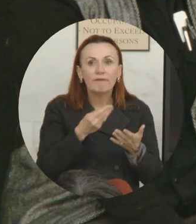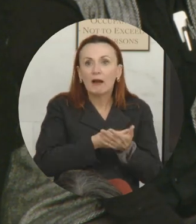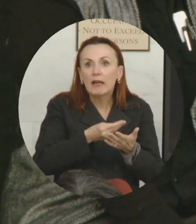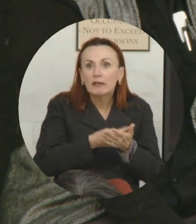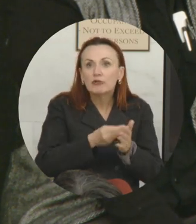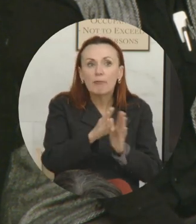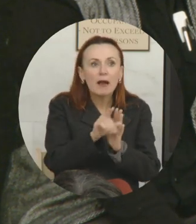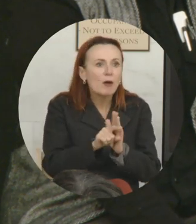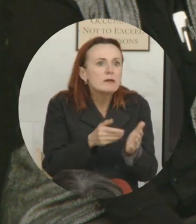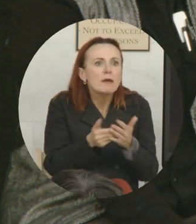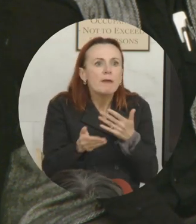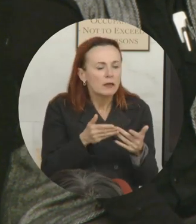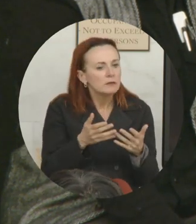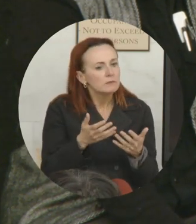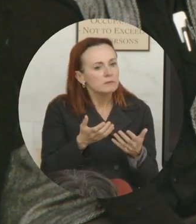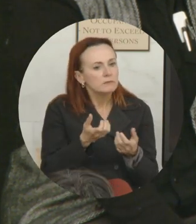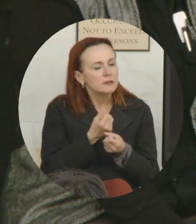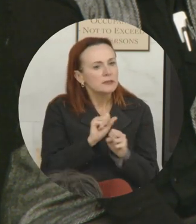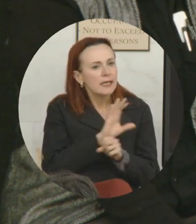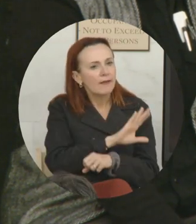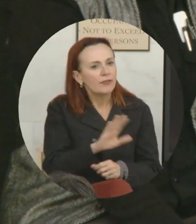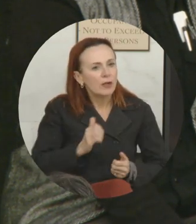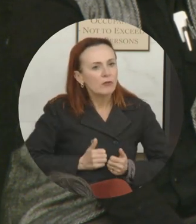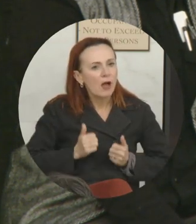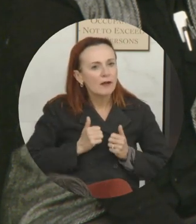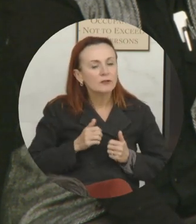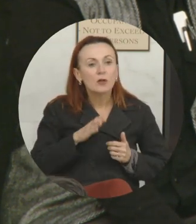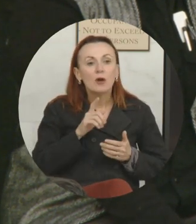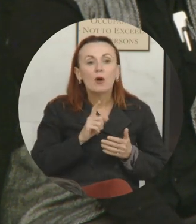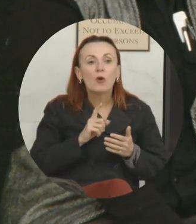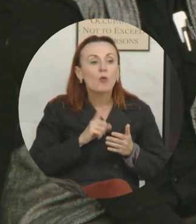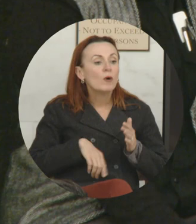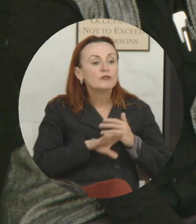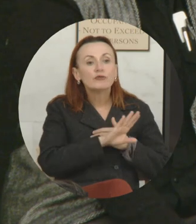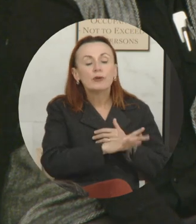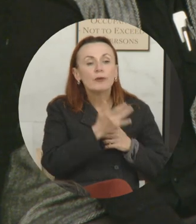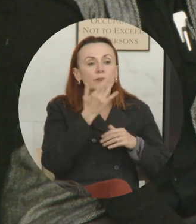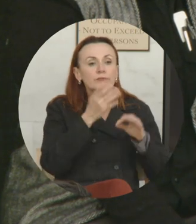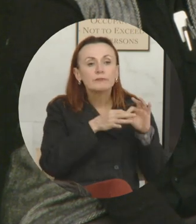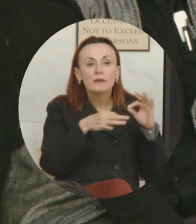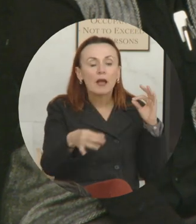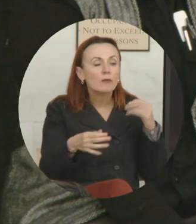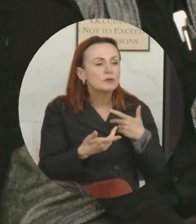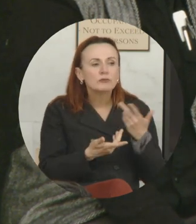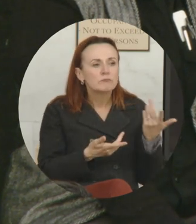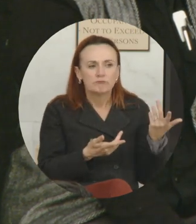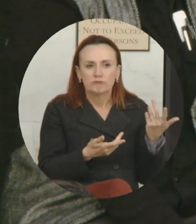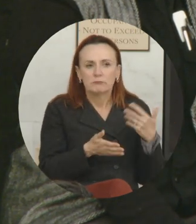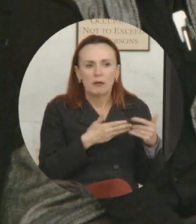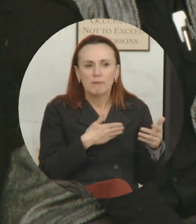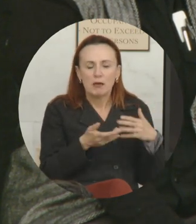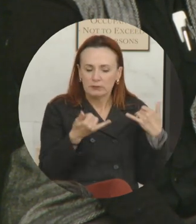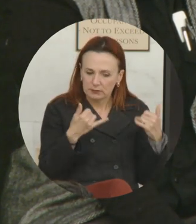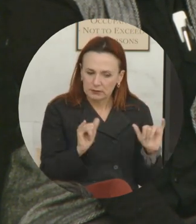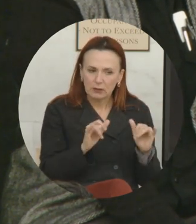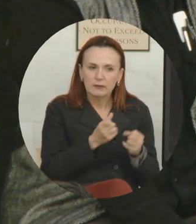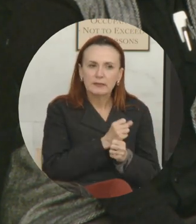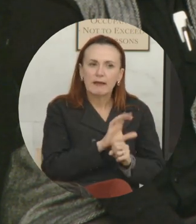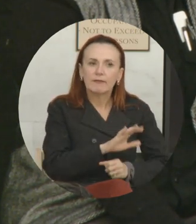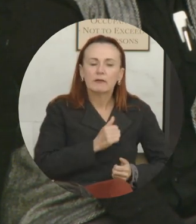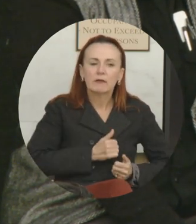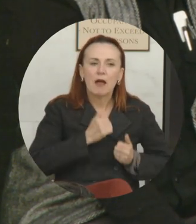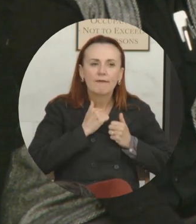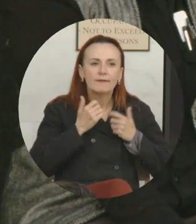financial background or which language they speak is their primary language. And so